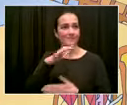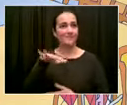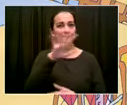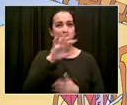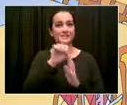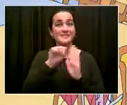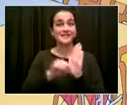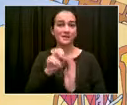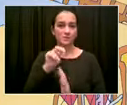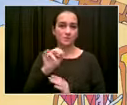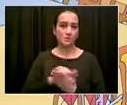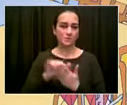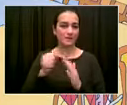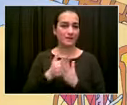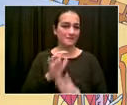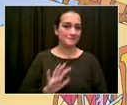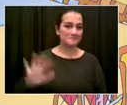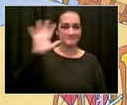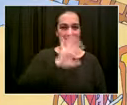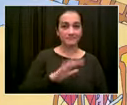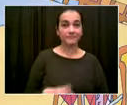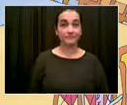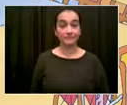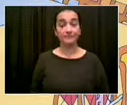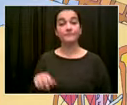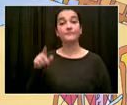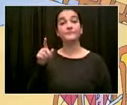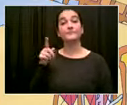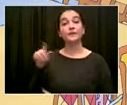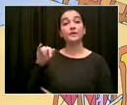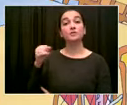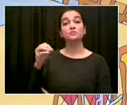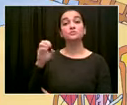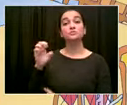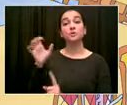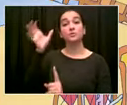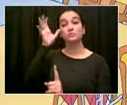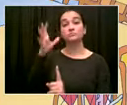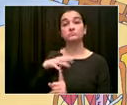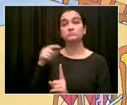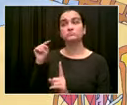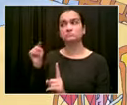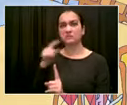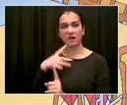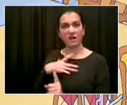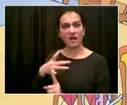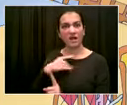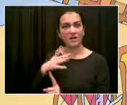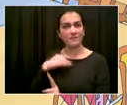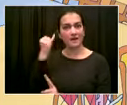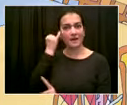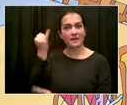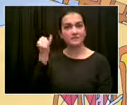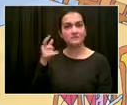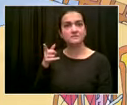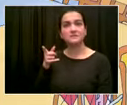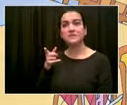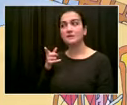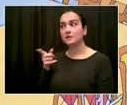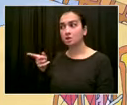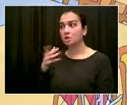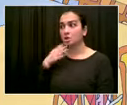thing that we need to see, not just for this state but for this country. Our next question goes to Michael